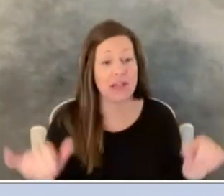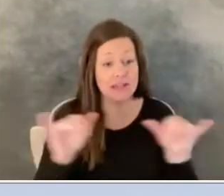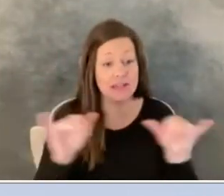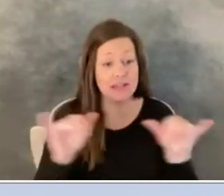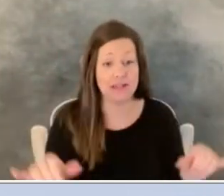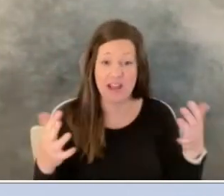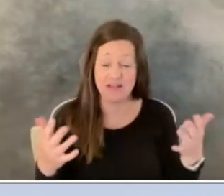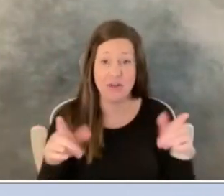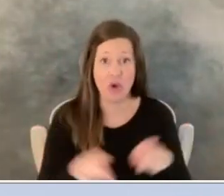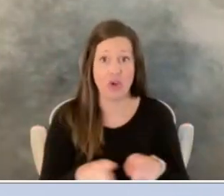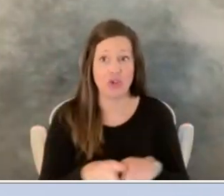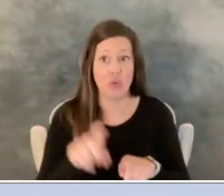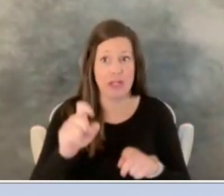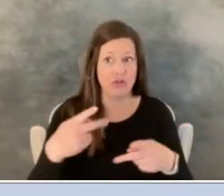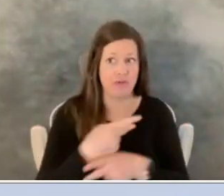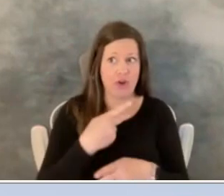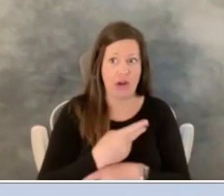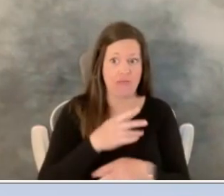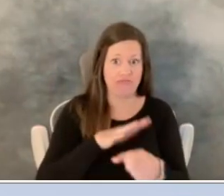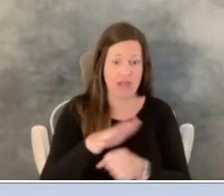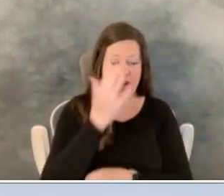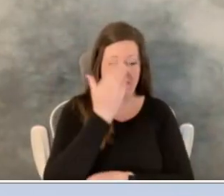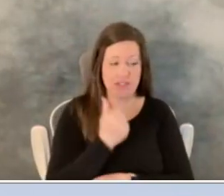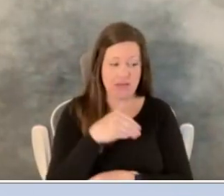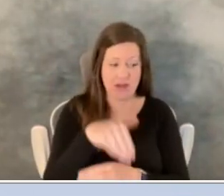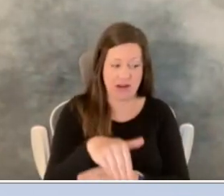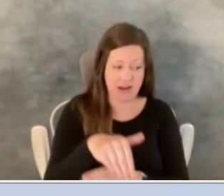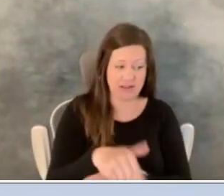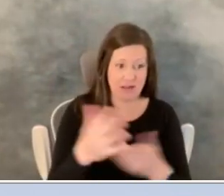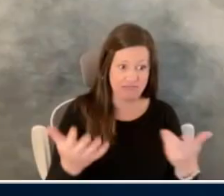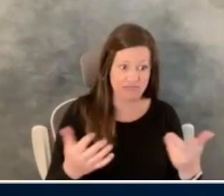evaluate, are you getting enough sleep at nighttime, and if that sleep is restful.